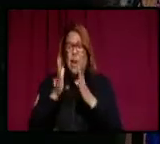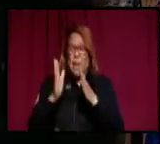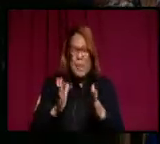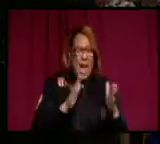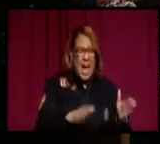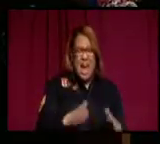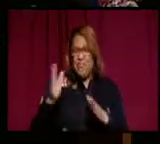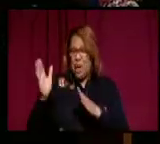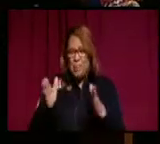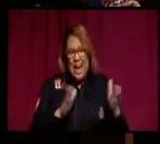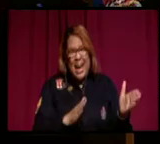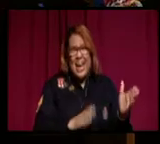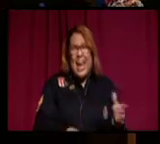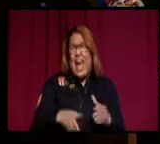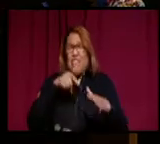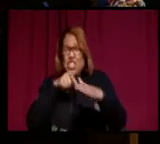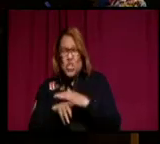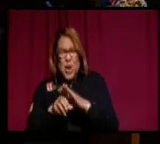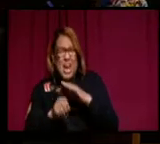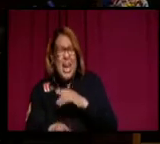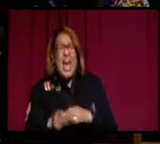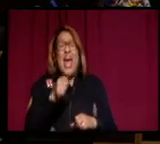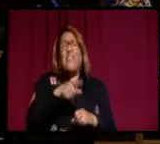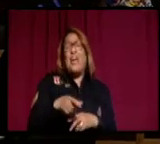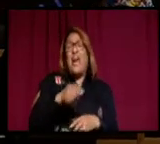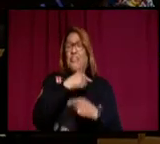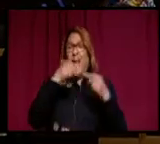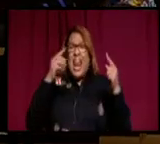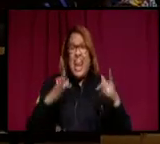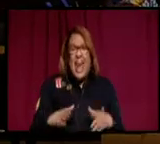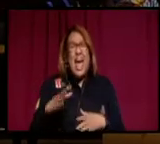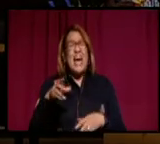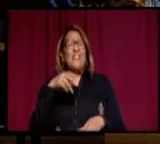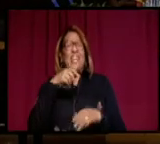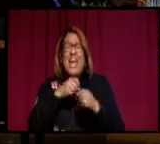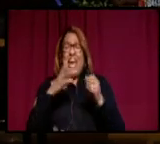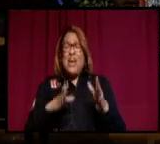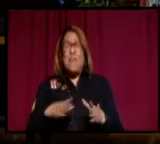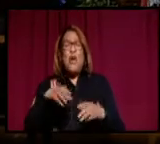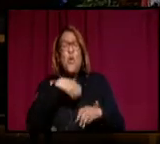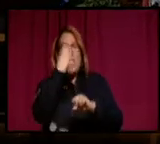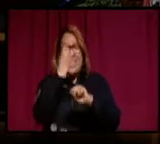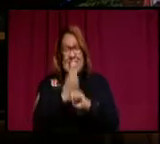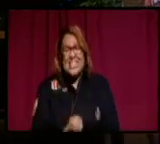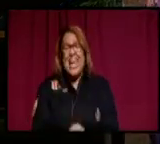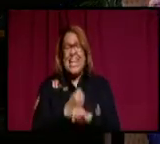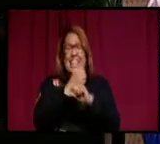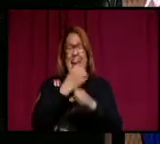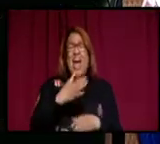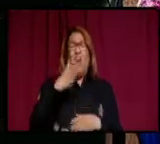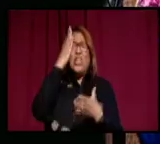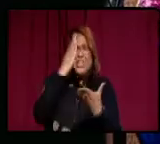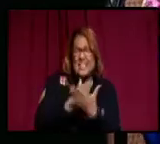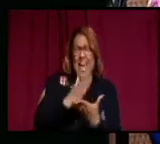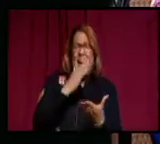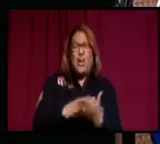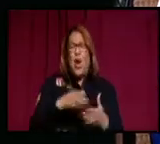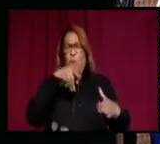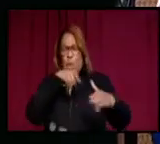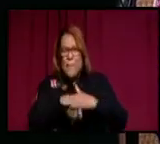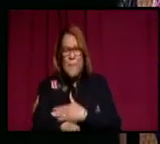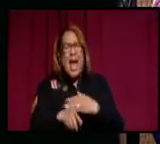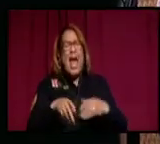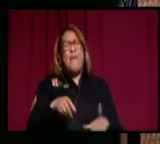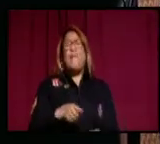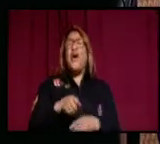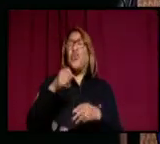every scheme, every trick, every lie of the enemy. We shut it down in the atmosphere. We bind murder. We bind